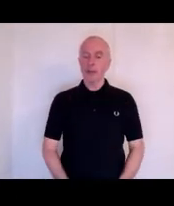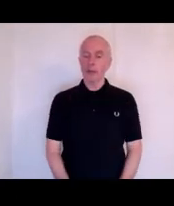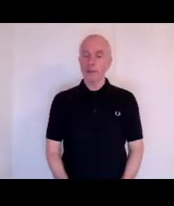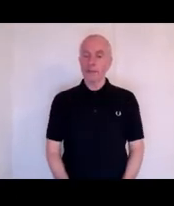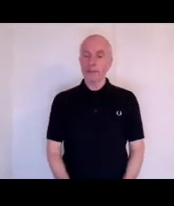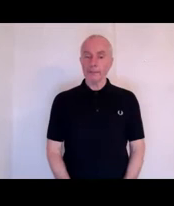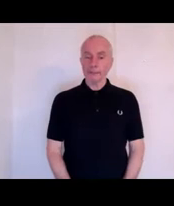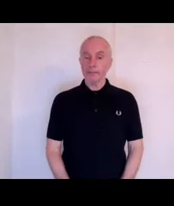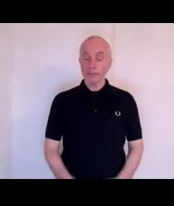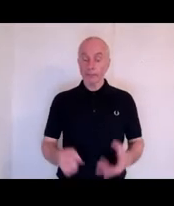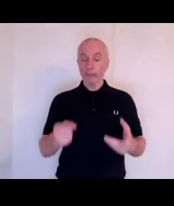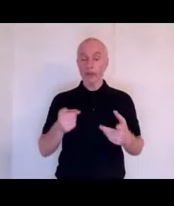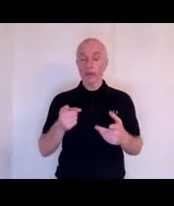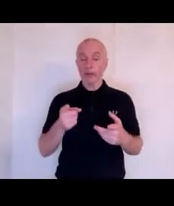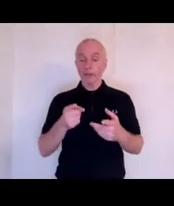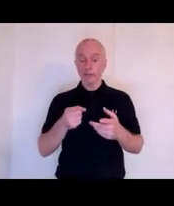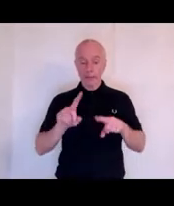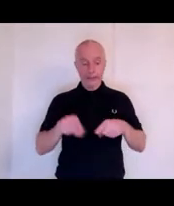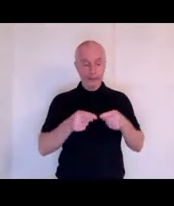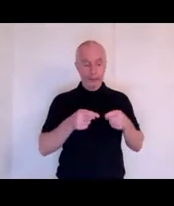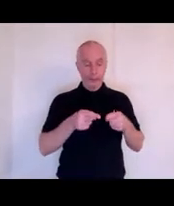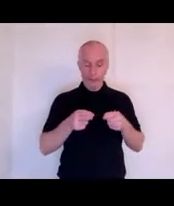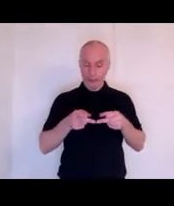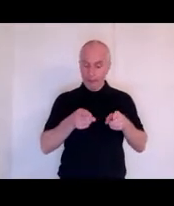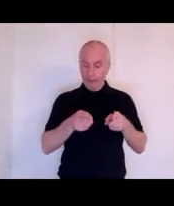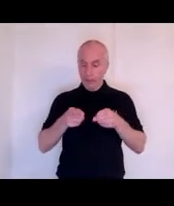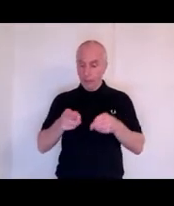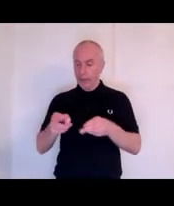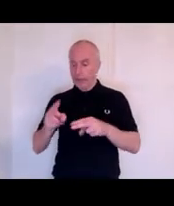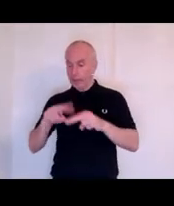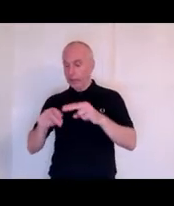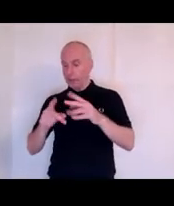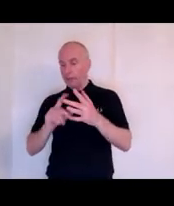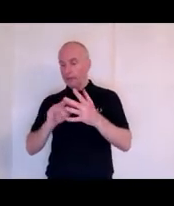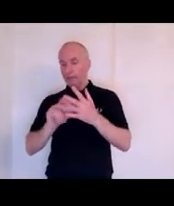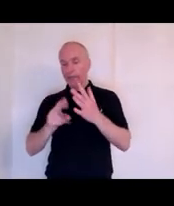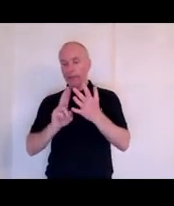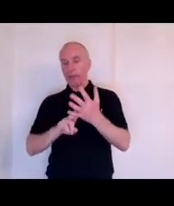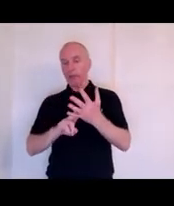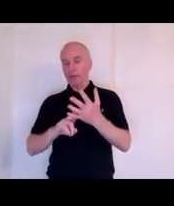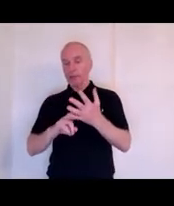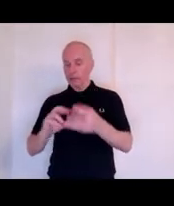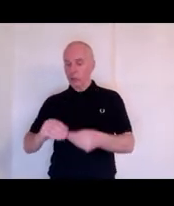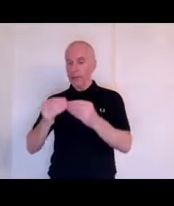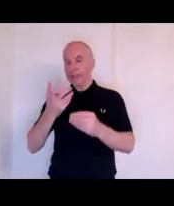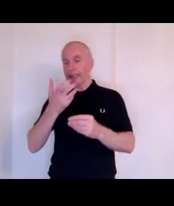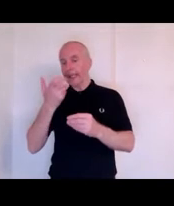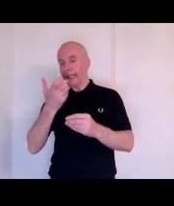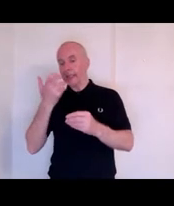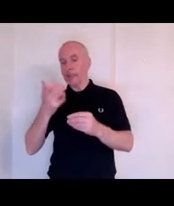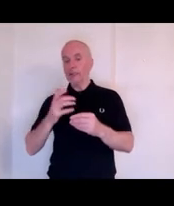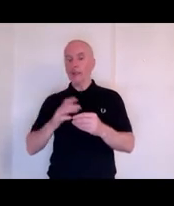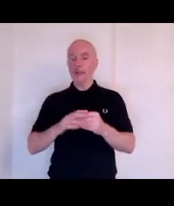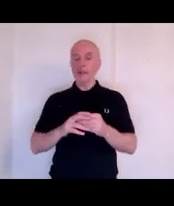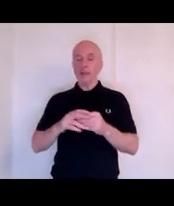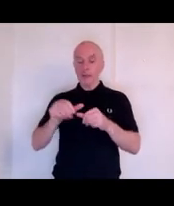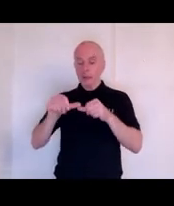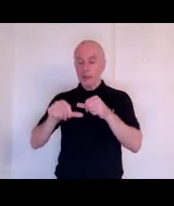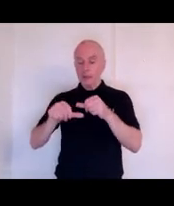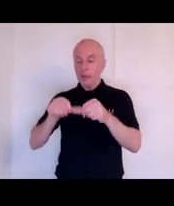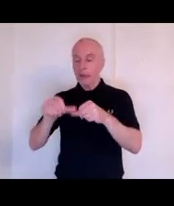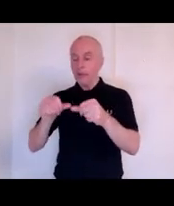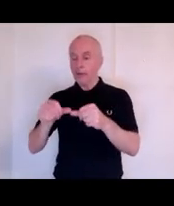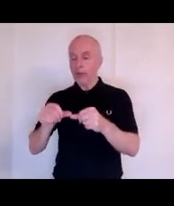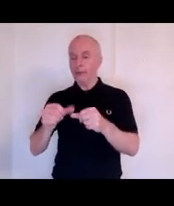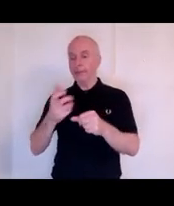affect the heat generation in a reactor. So fission generates heat through processes such as after we fission. Not only do we have the